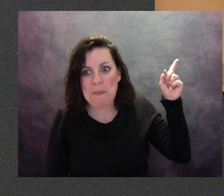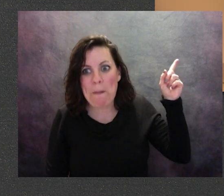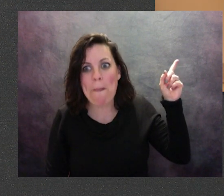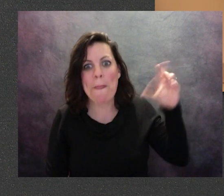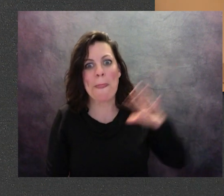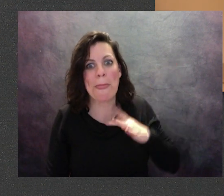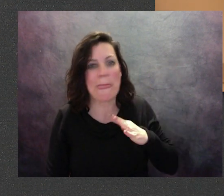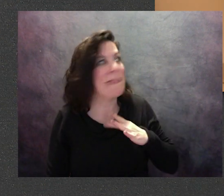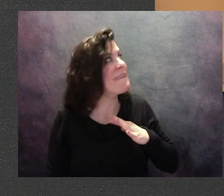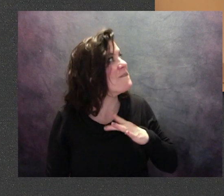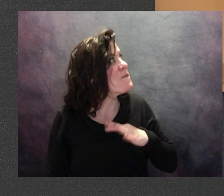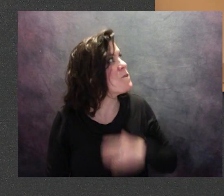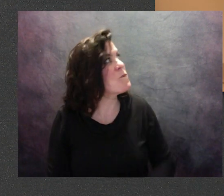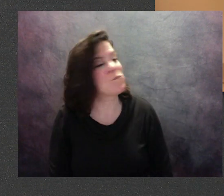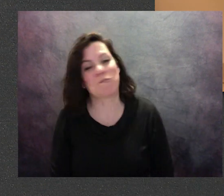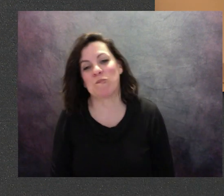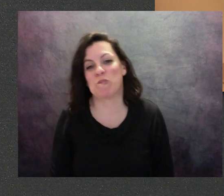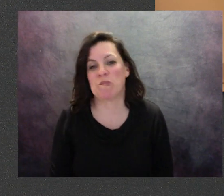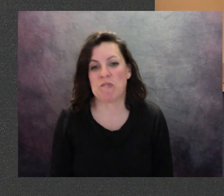painting.